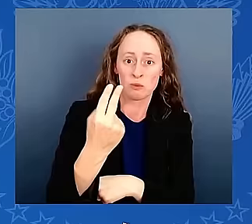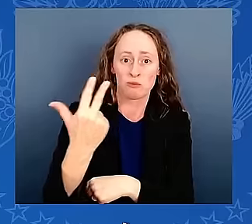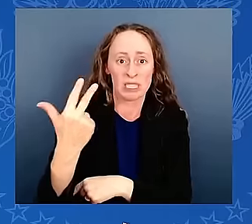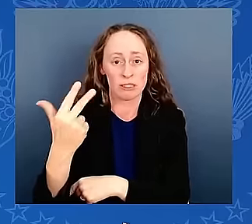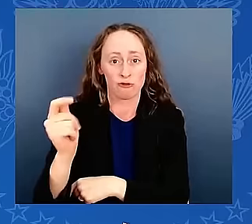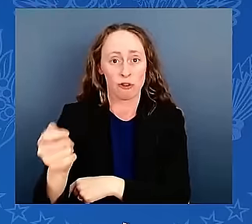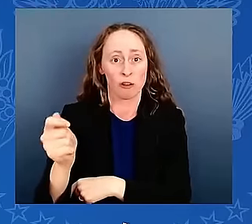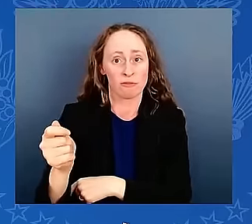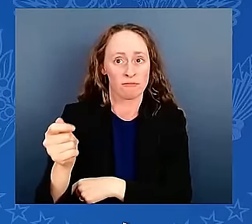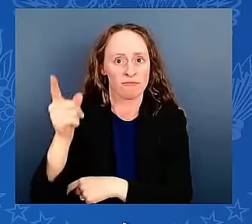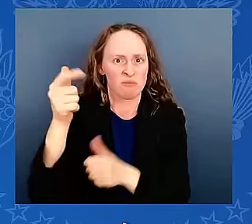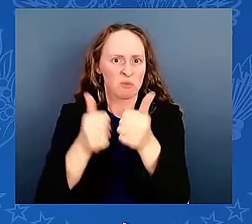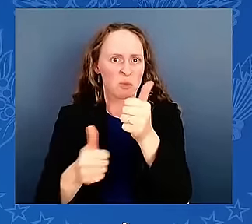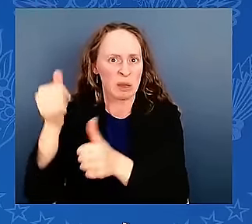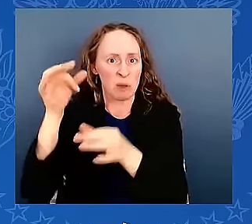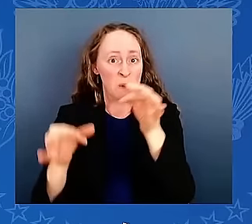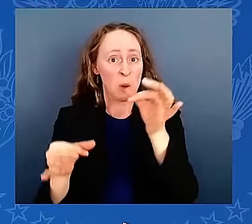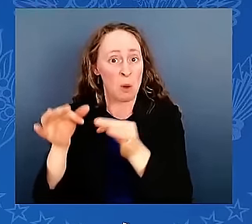I know the stakes.